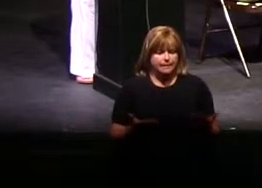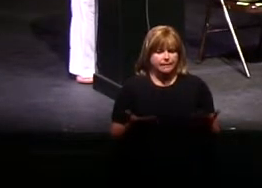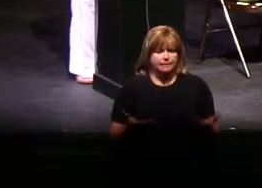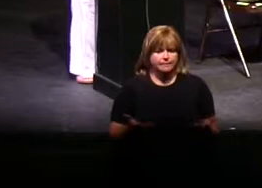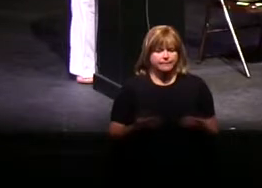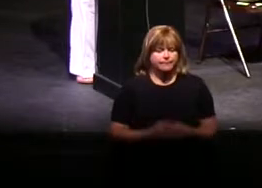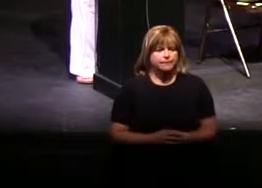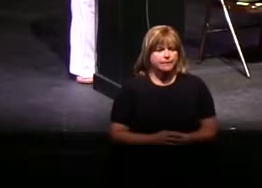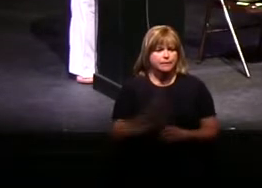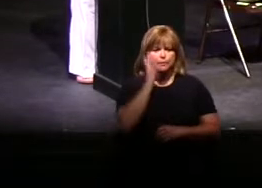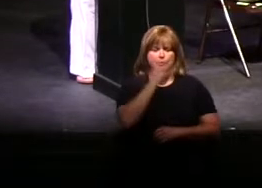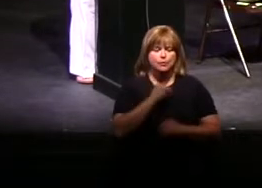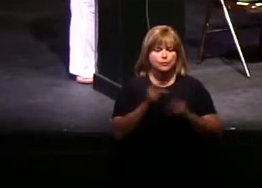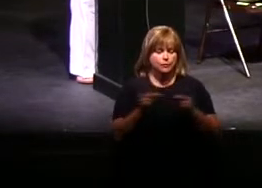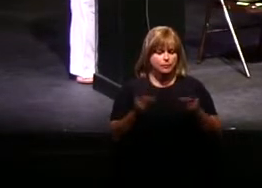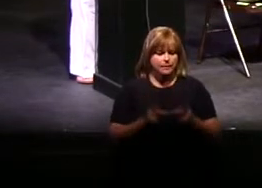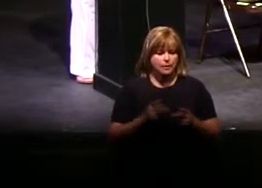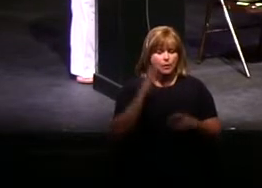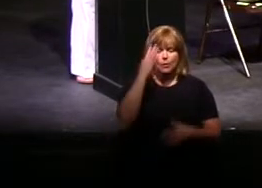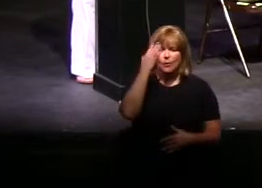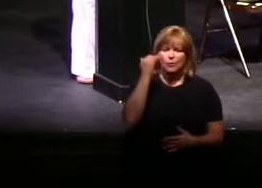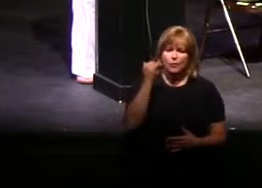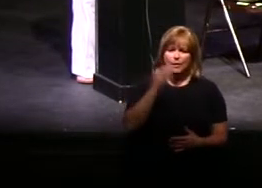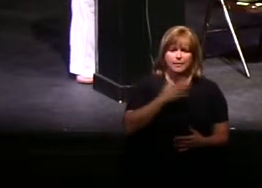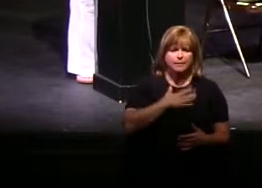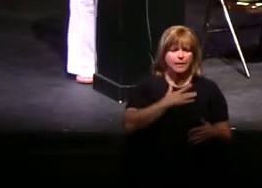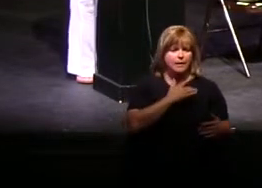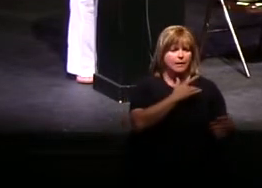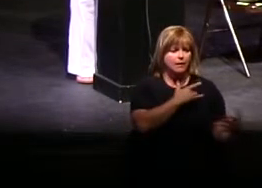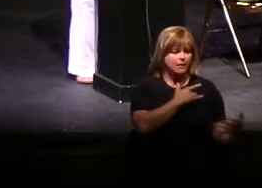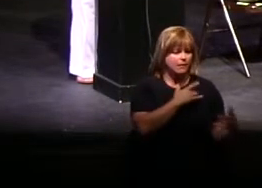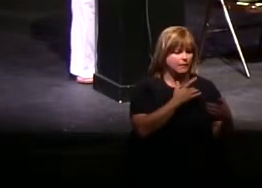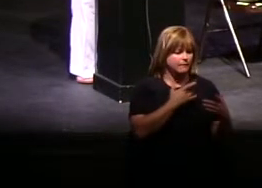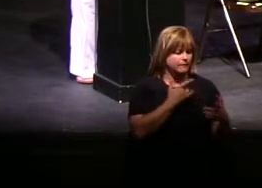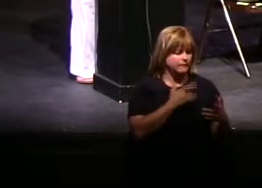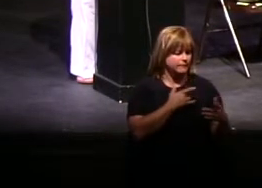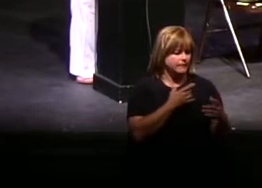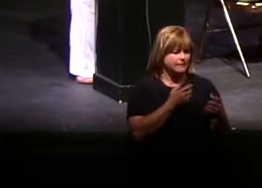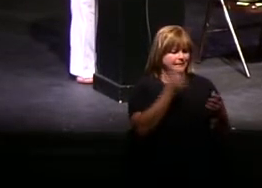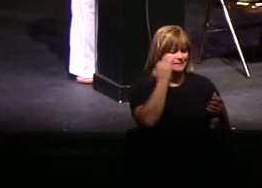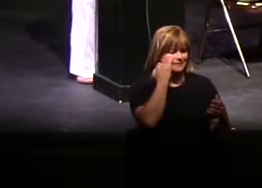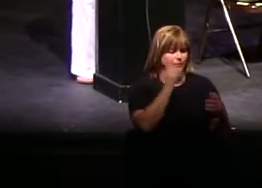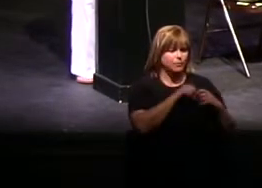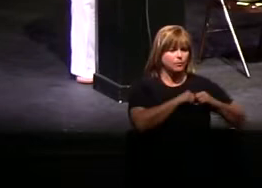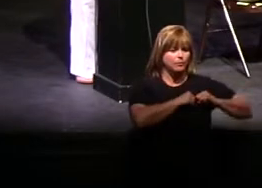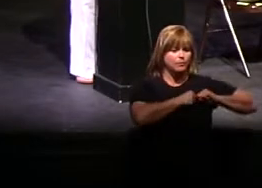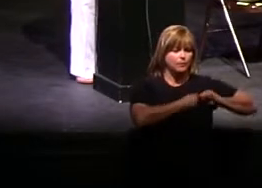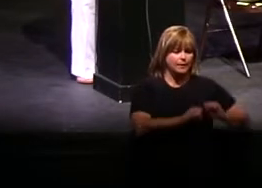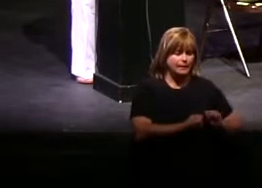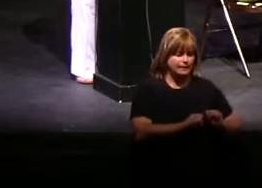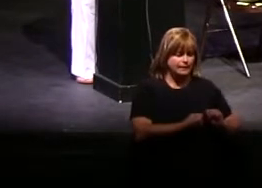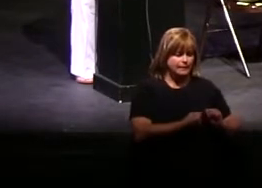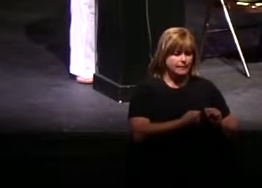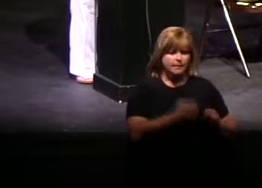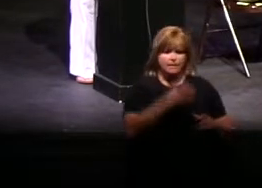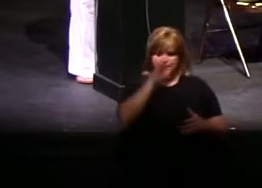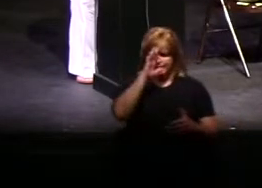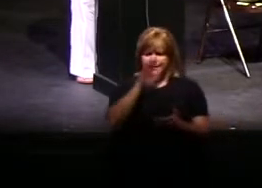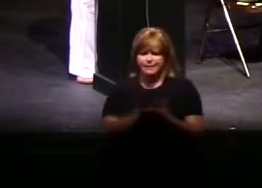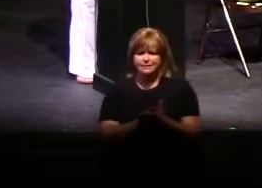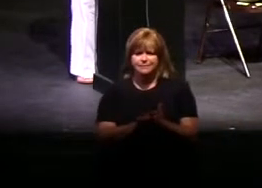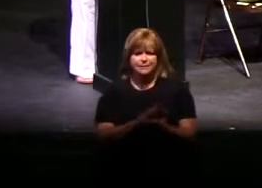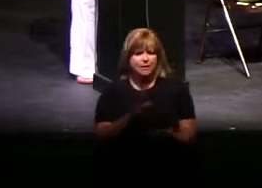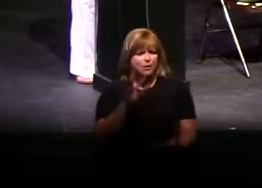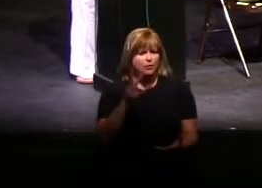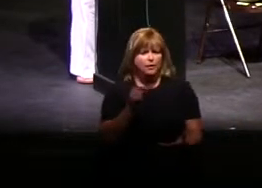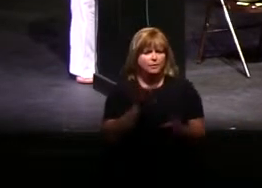idyllic place. Why then did my heart feel as though it were breaking? When my husband asked, what do you need to